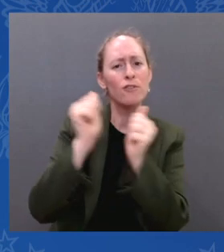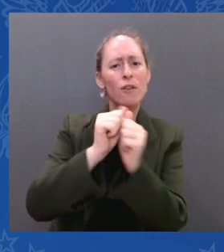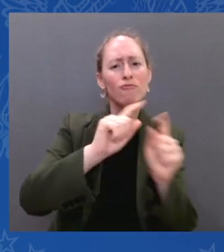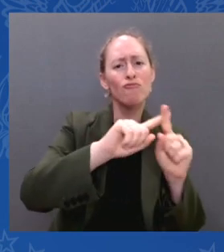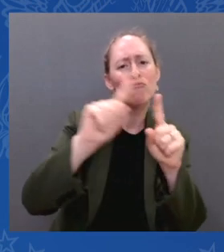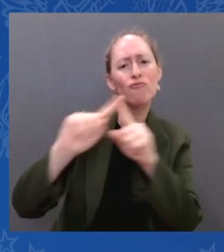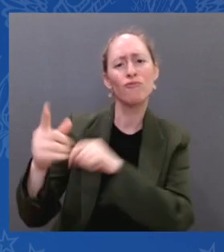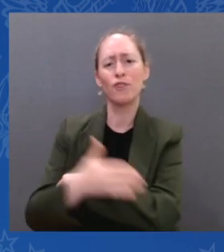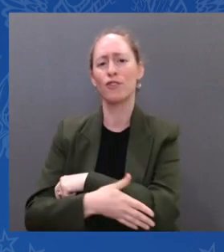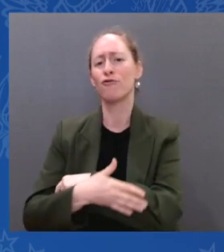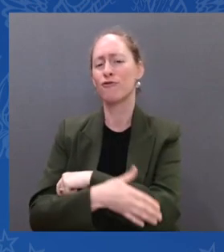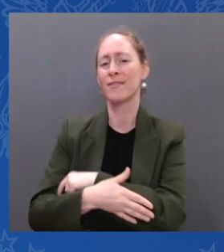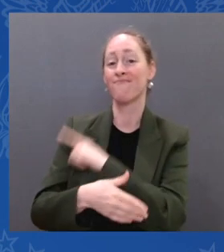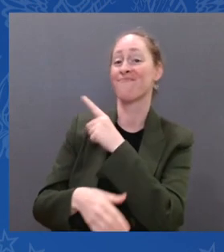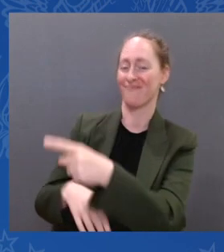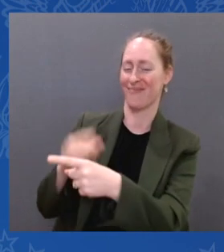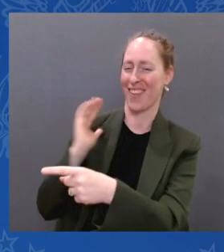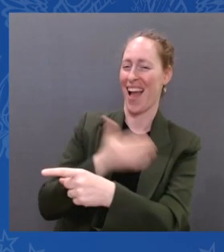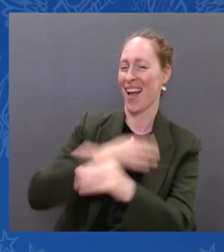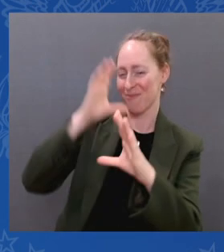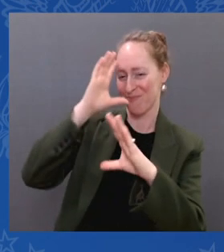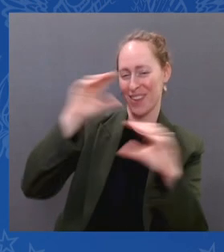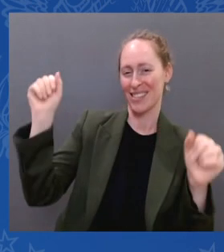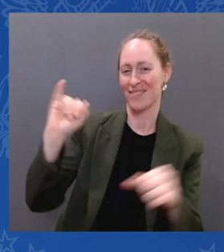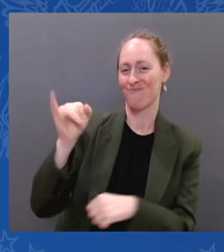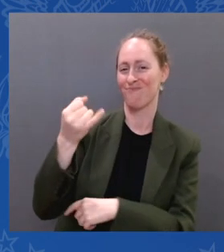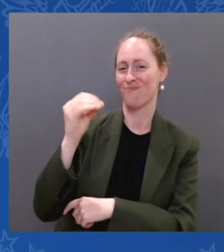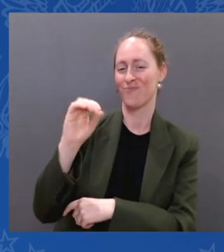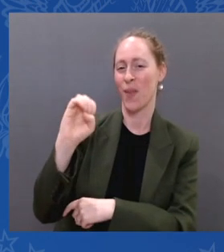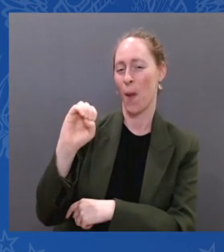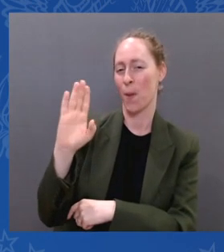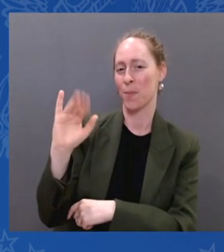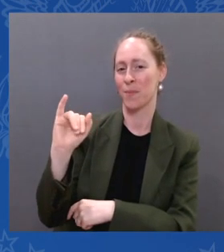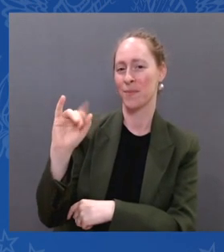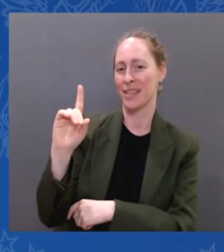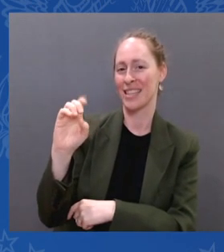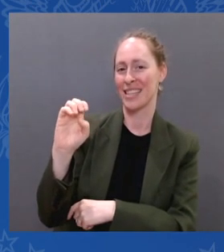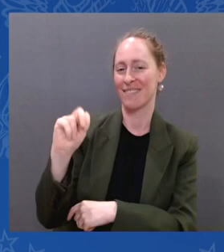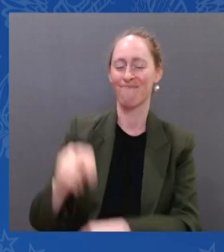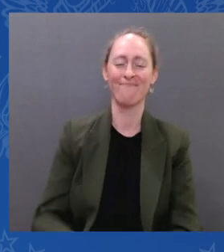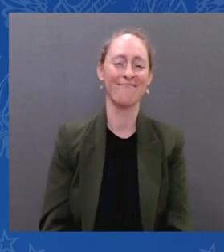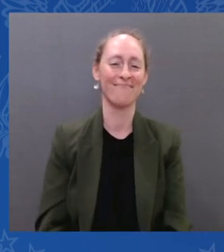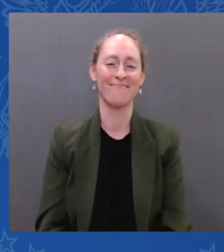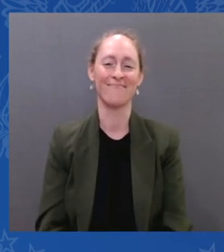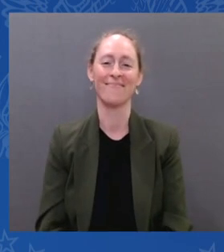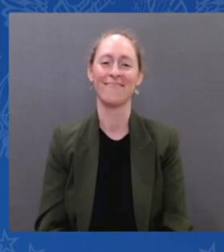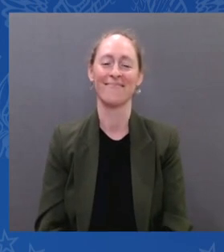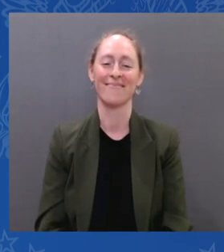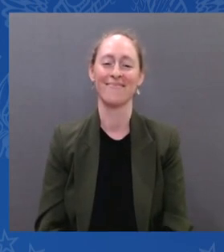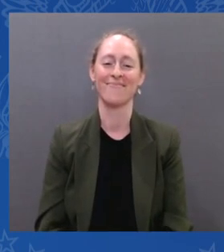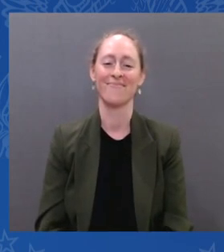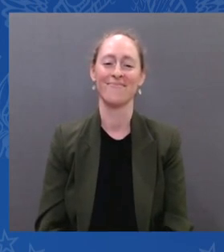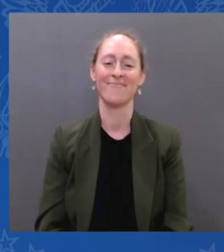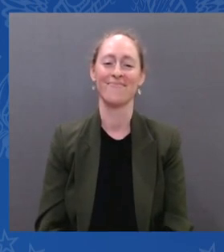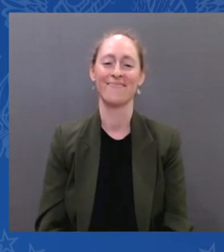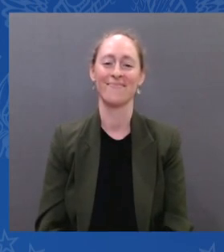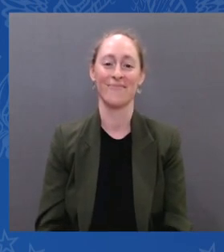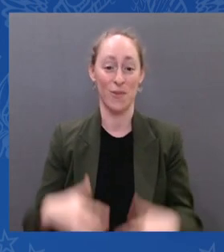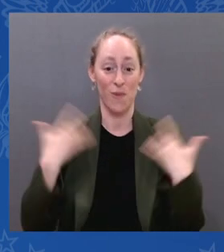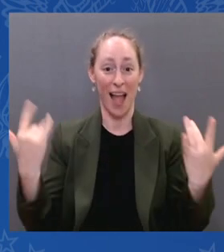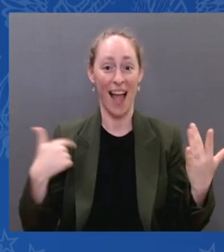Well, it's great to be with you all. And I was going to say good afternoon, but we're starting this meeting late because I was engaged